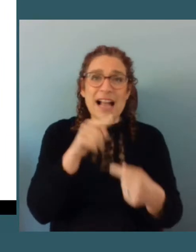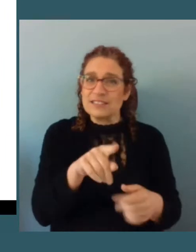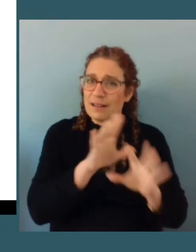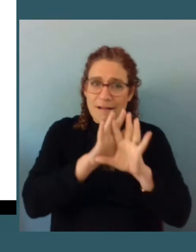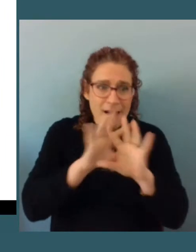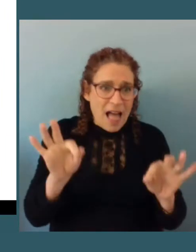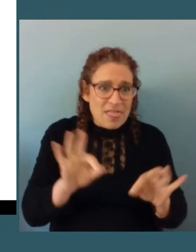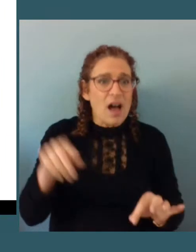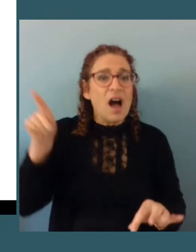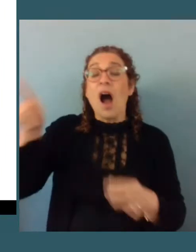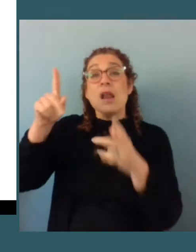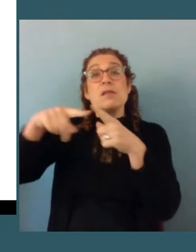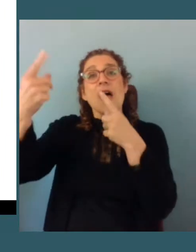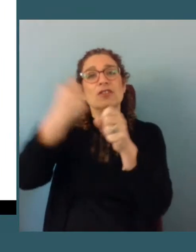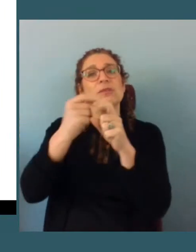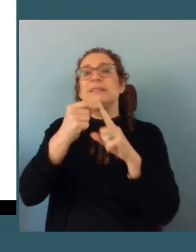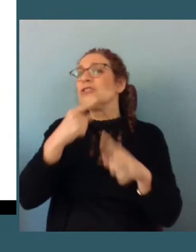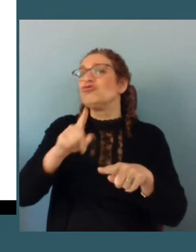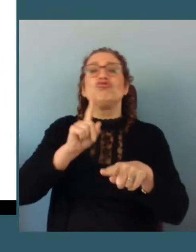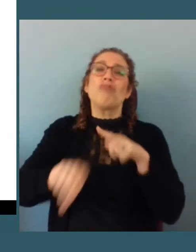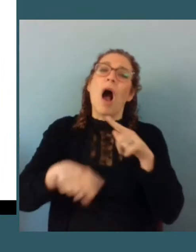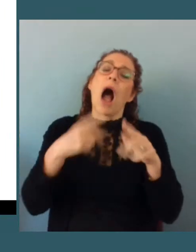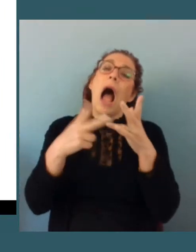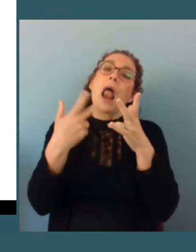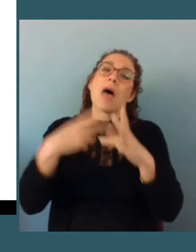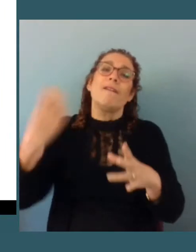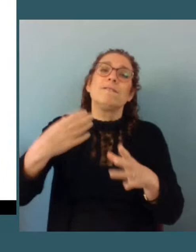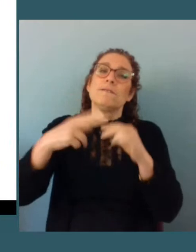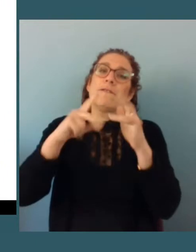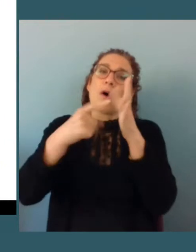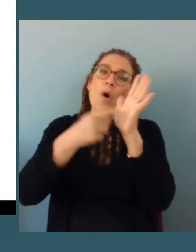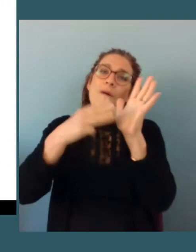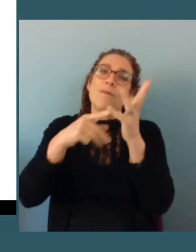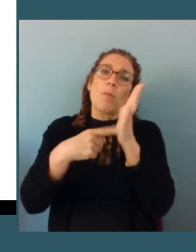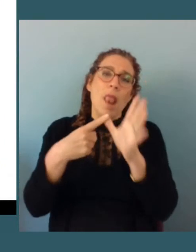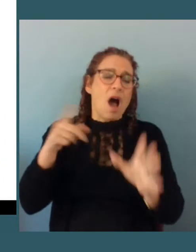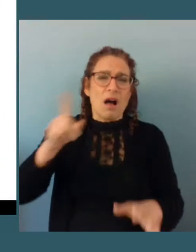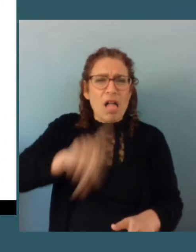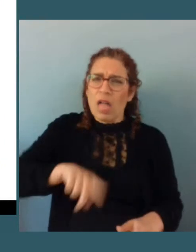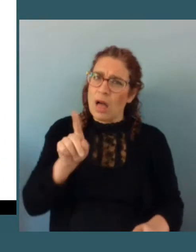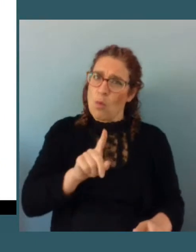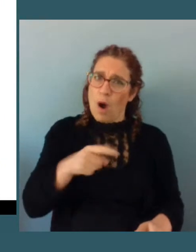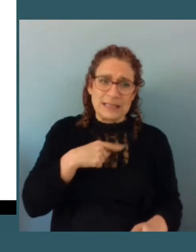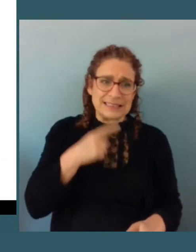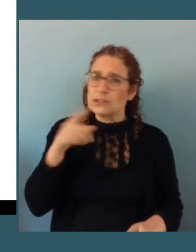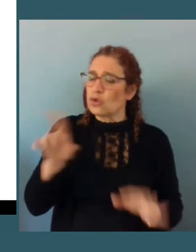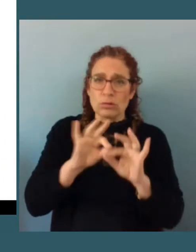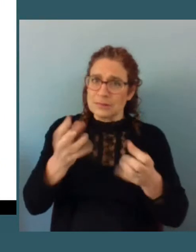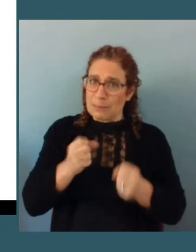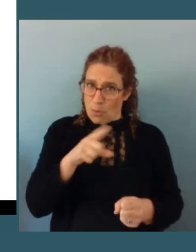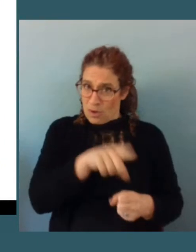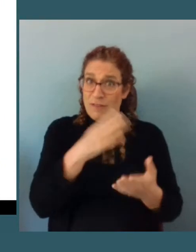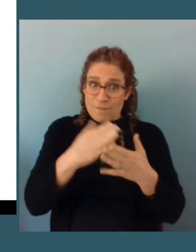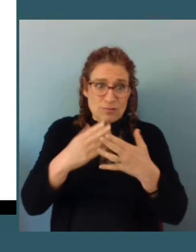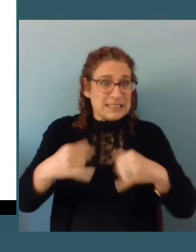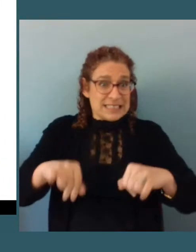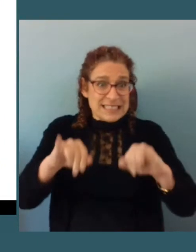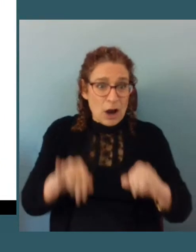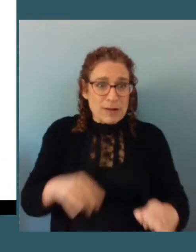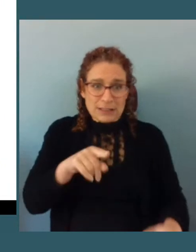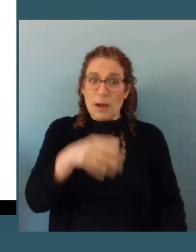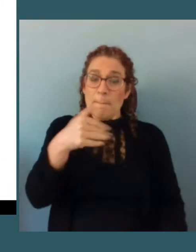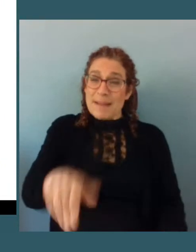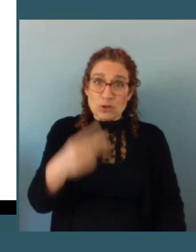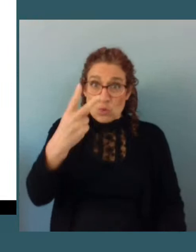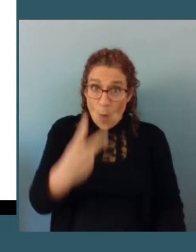she reacted, not taking me seriously when I said how violent her reaction was the 2 times she had formula. The same thing